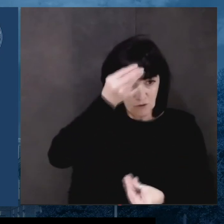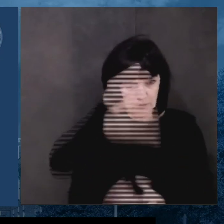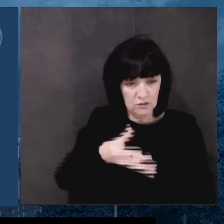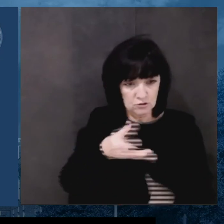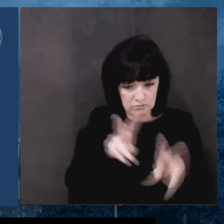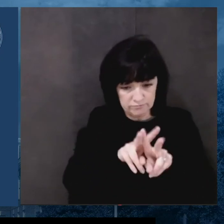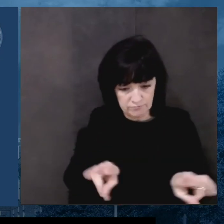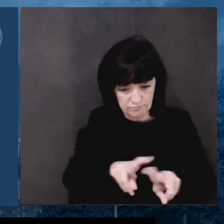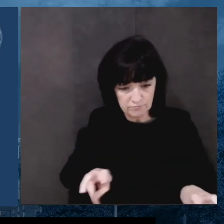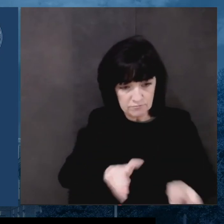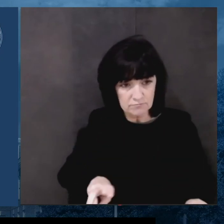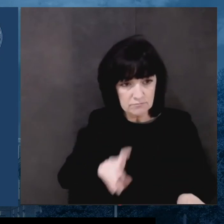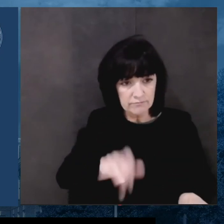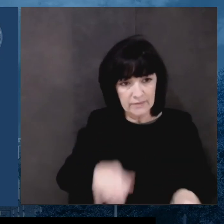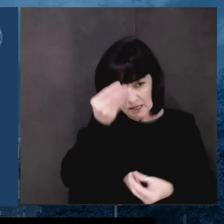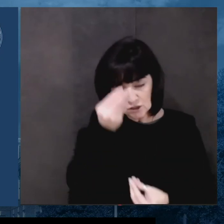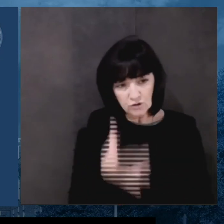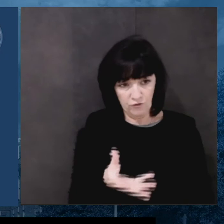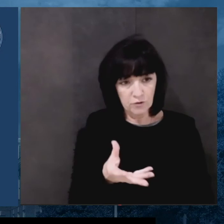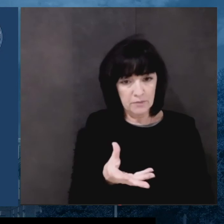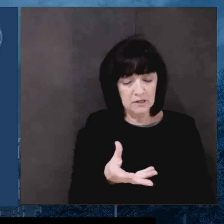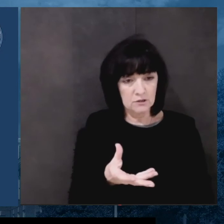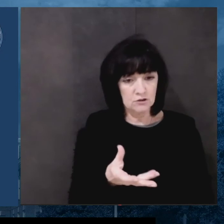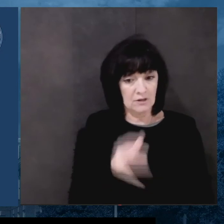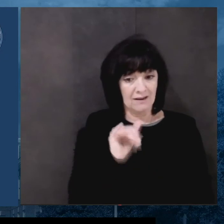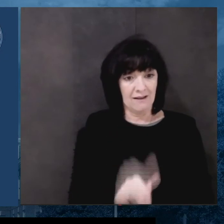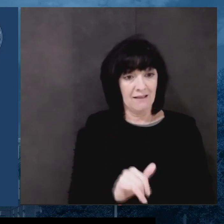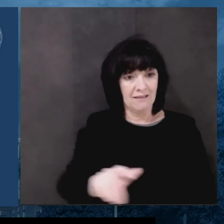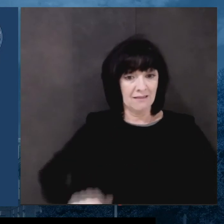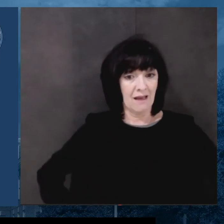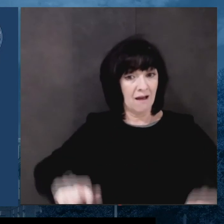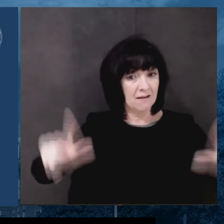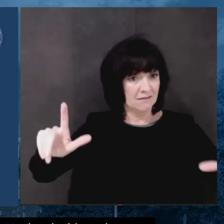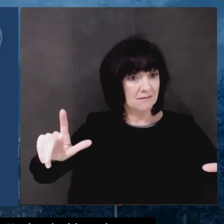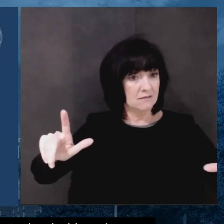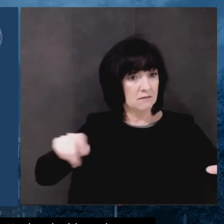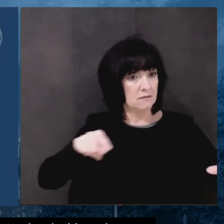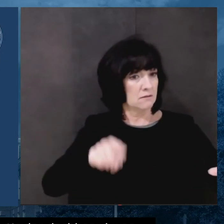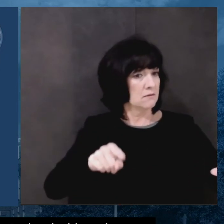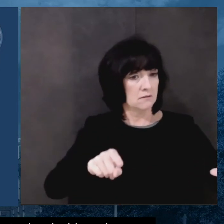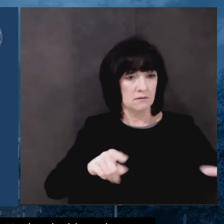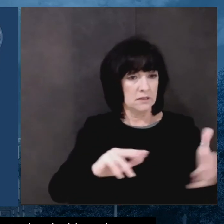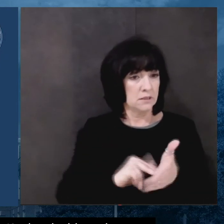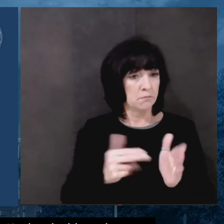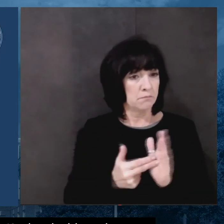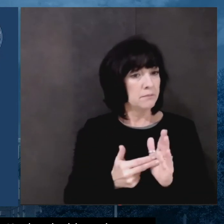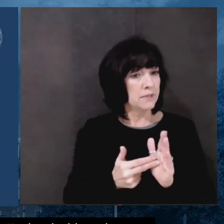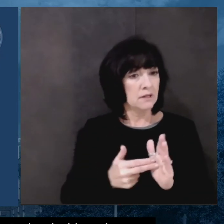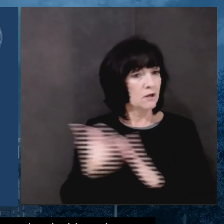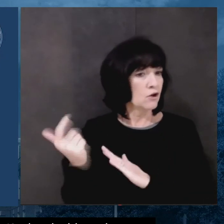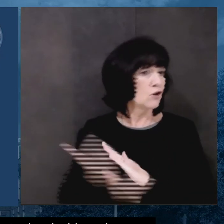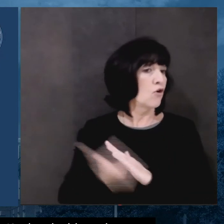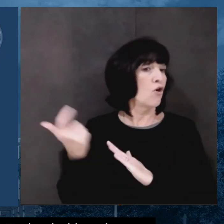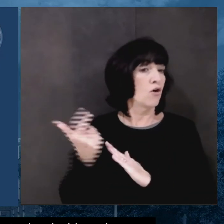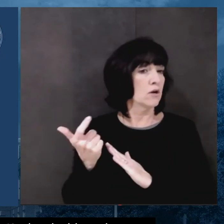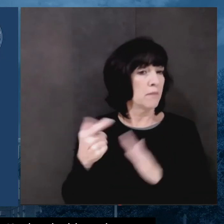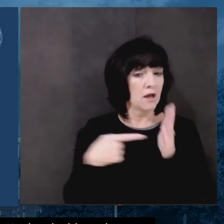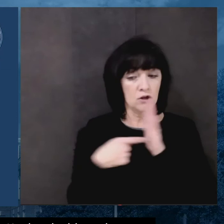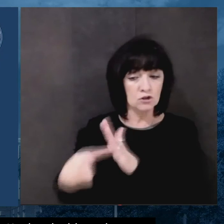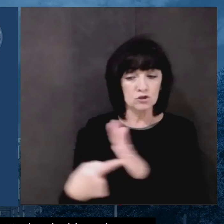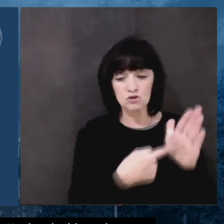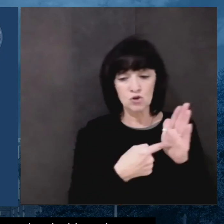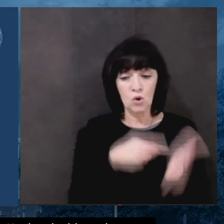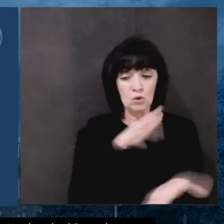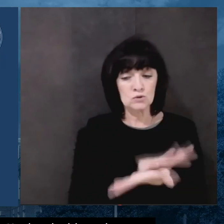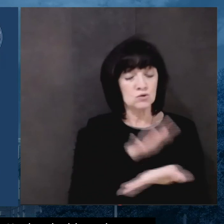That particular dashboard was not meant to automatically signal that schools be closed once